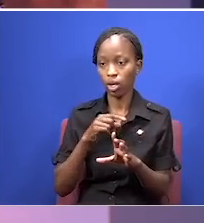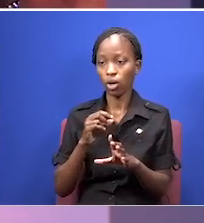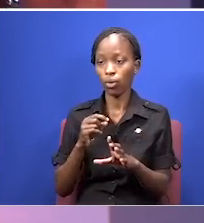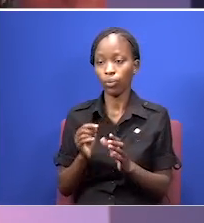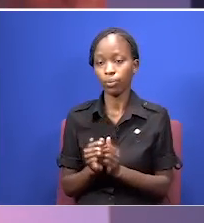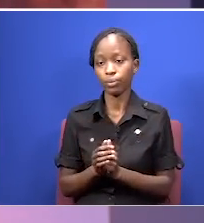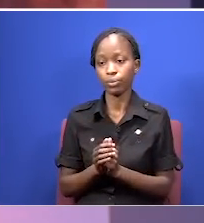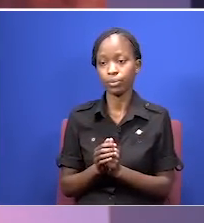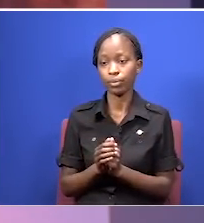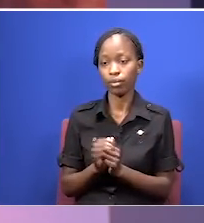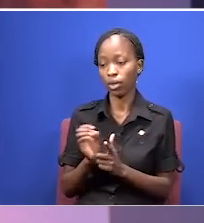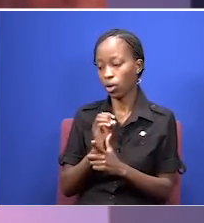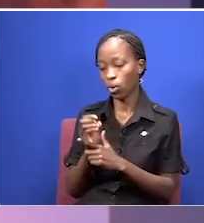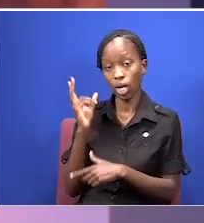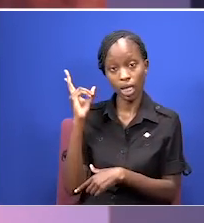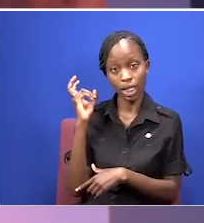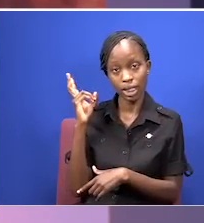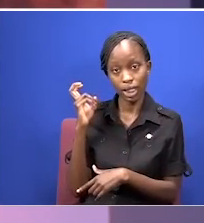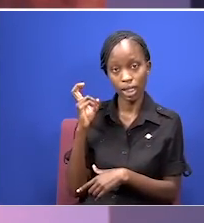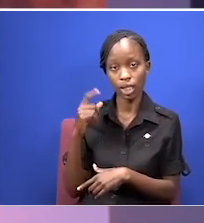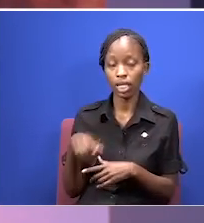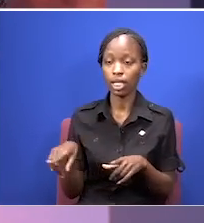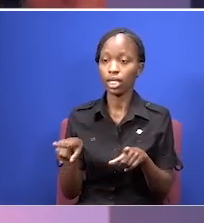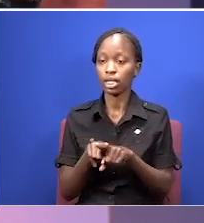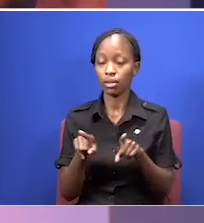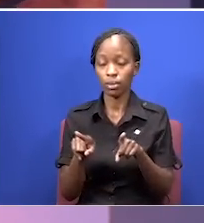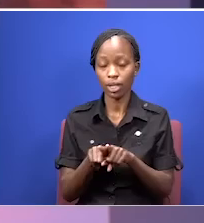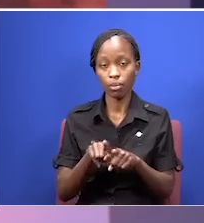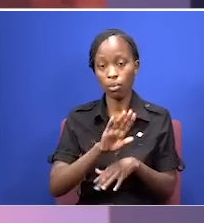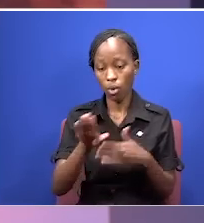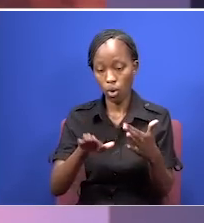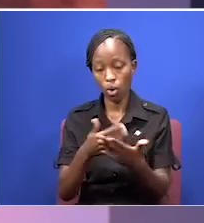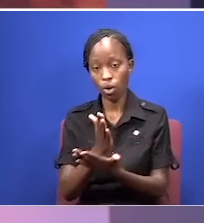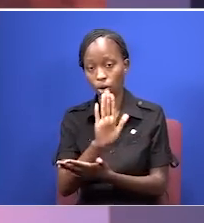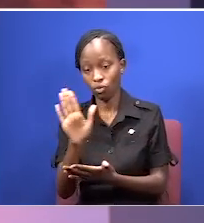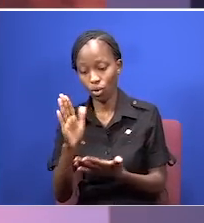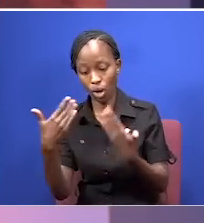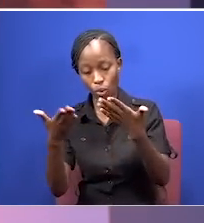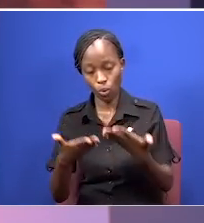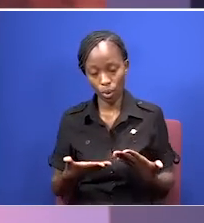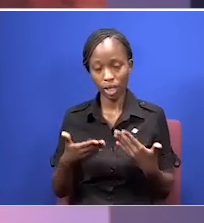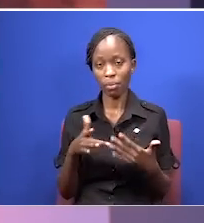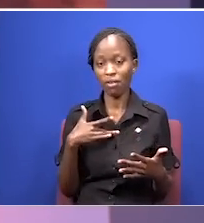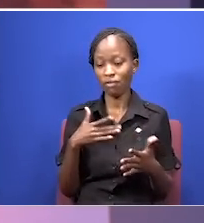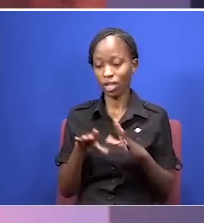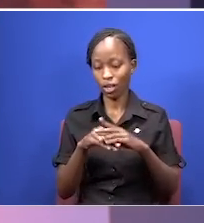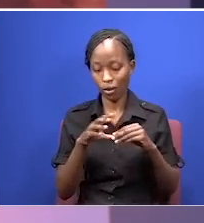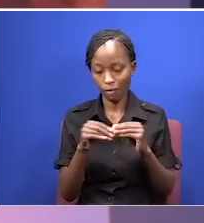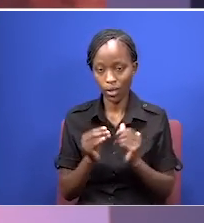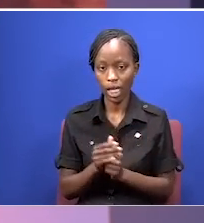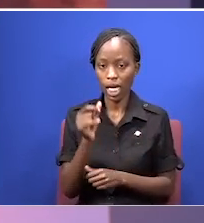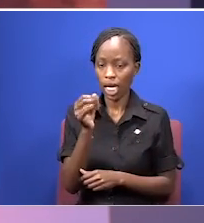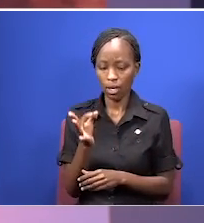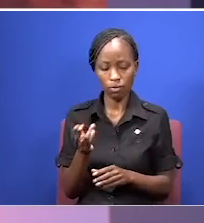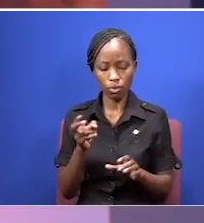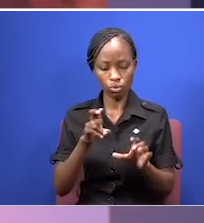and watching us or listening to us we still say welcome and feel at home in case you have not